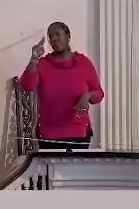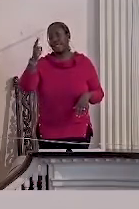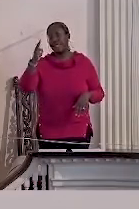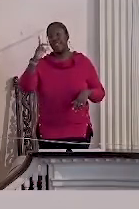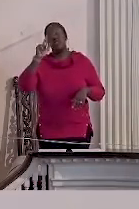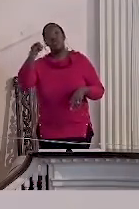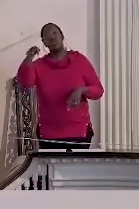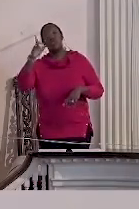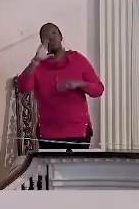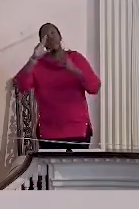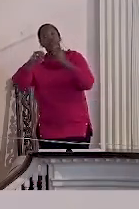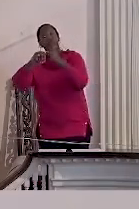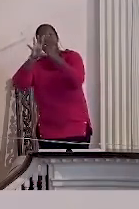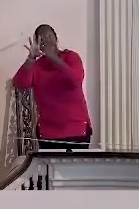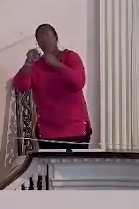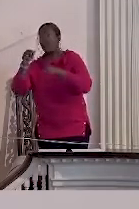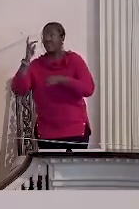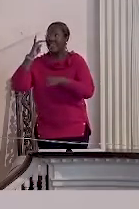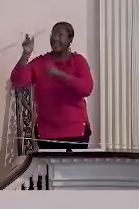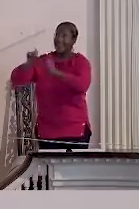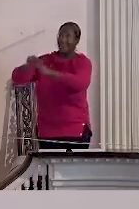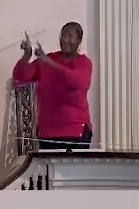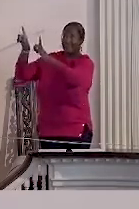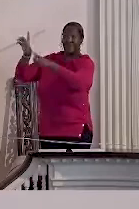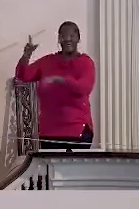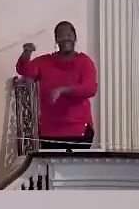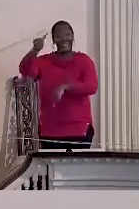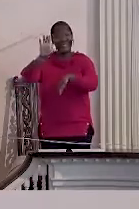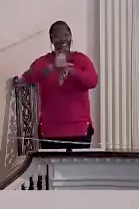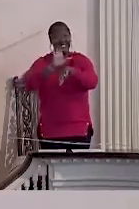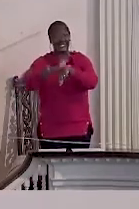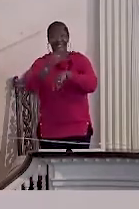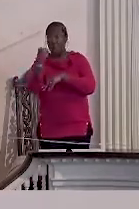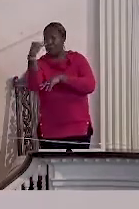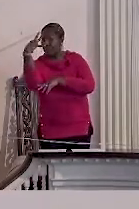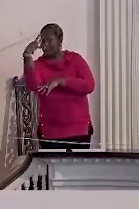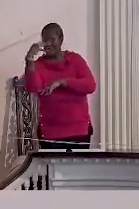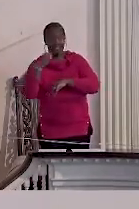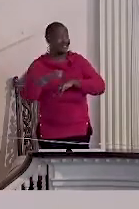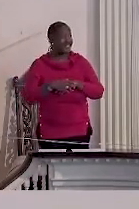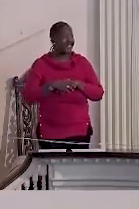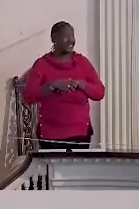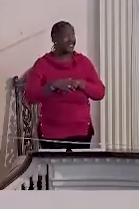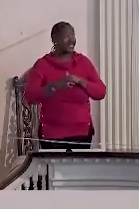other in the sanctuary on those screens. Sometimes, usually.